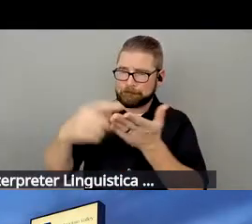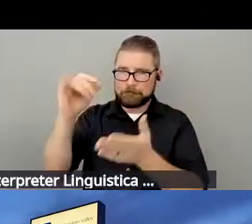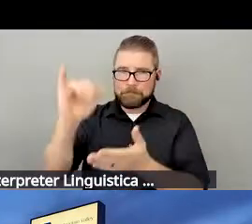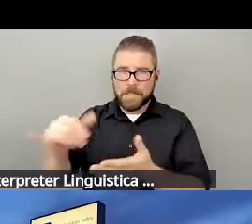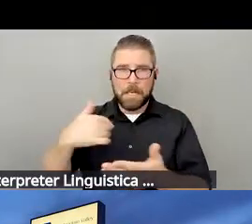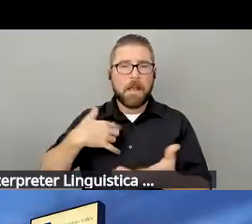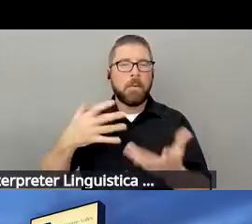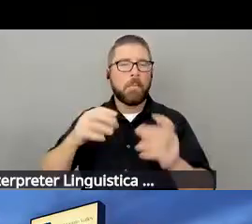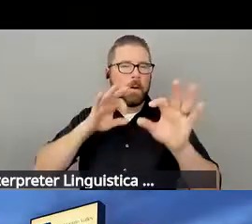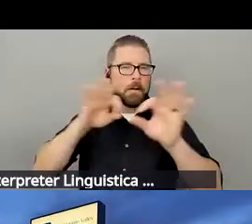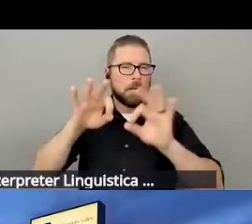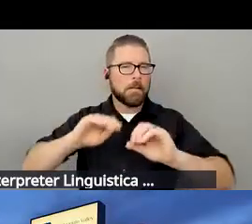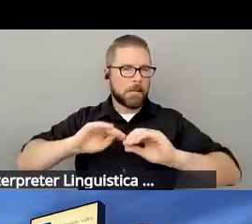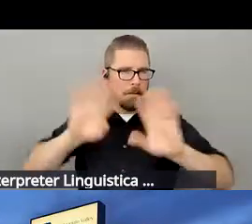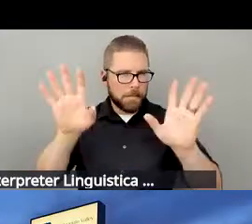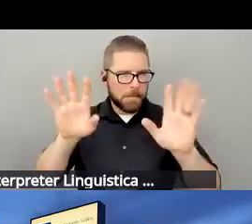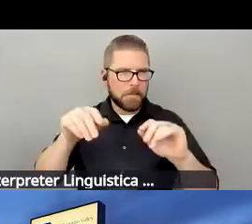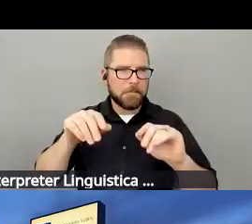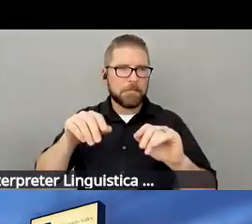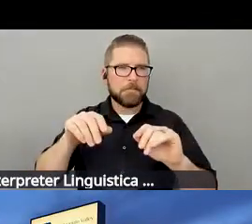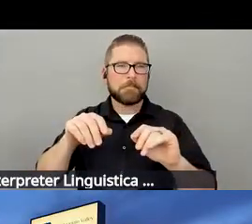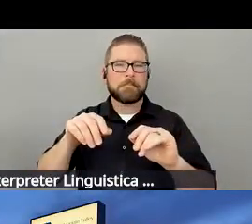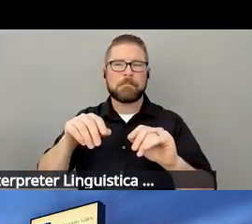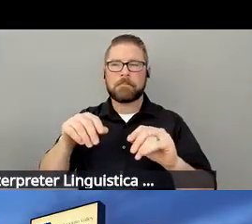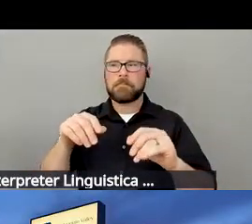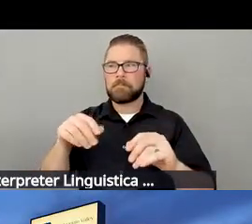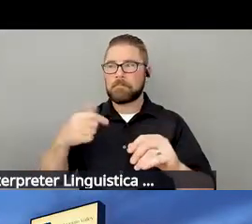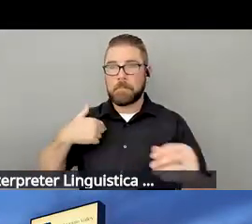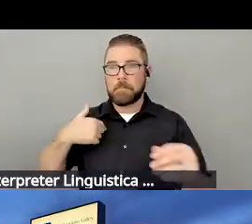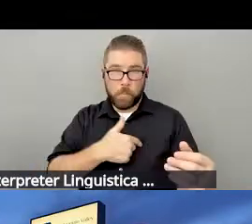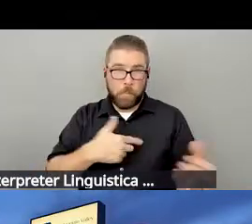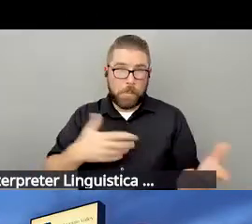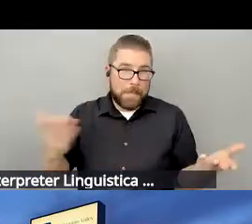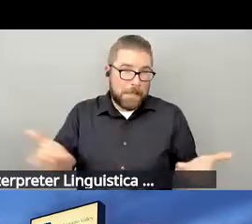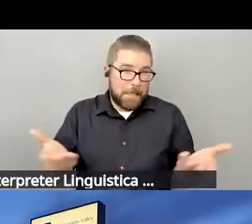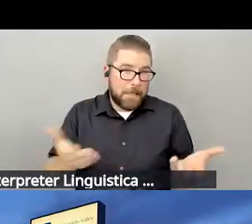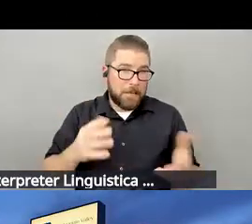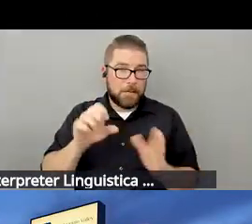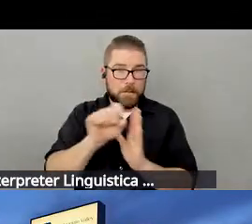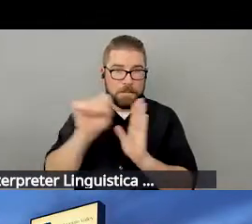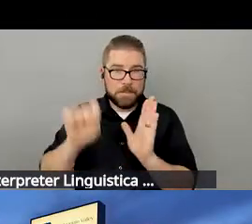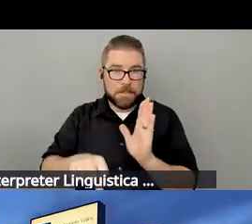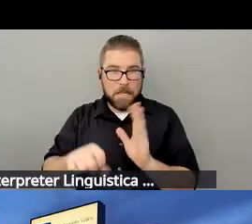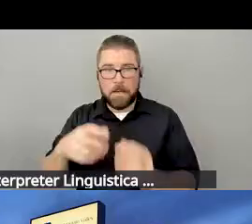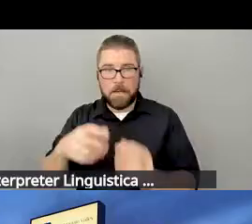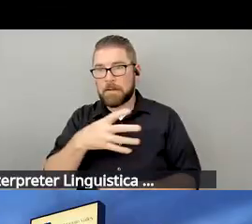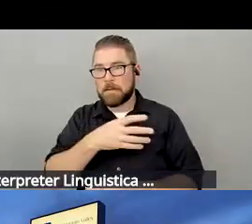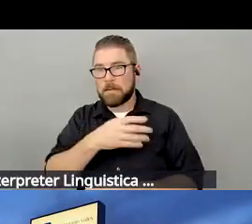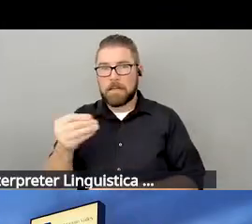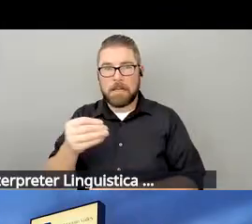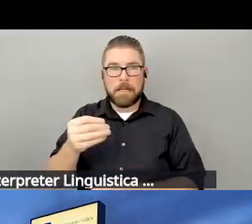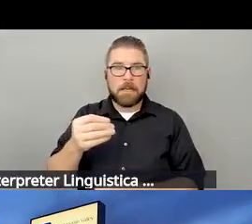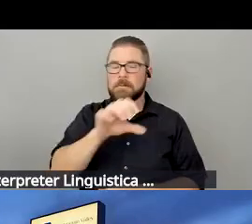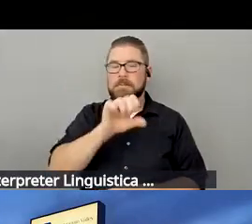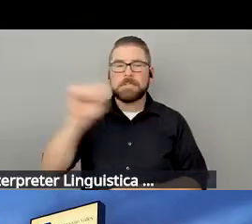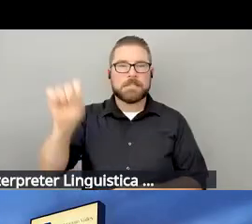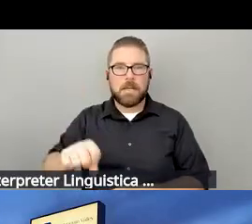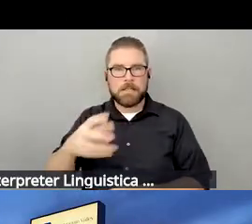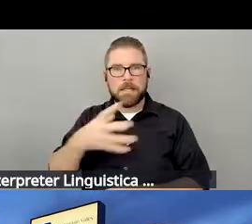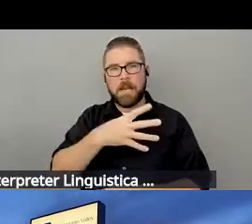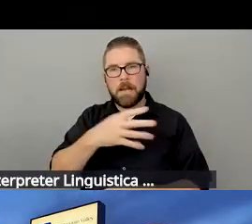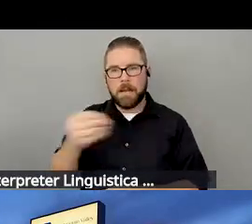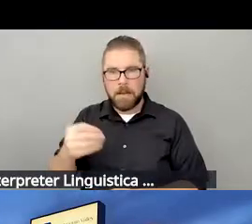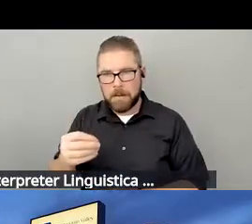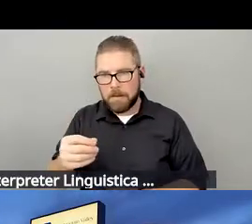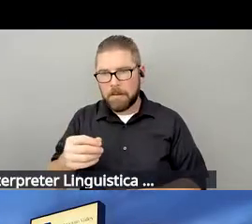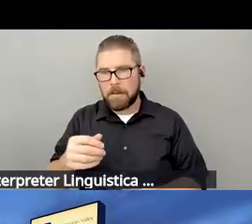Sarah mentioned, we have the benefit, or we all collectively here now in Stockton and some of our later communities, we have that benefit of we